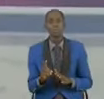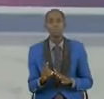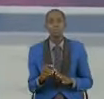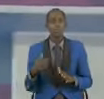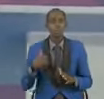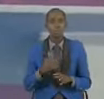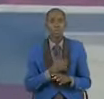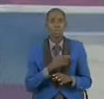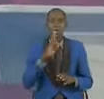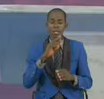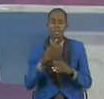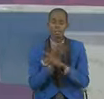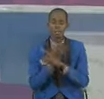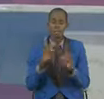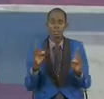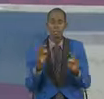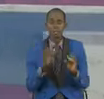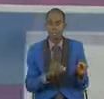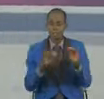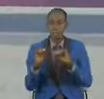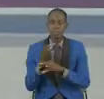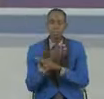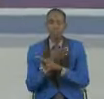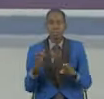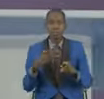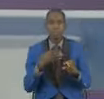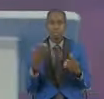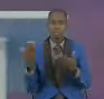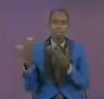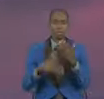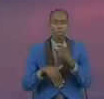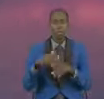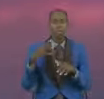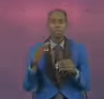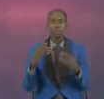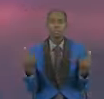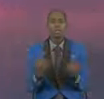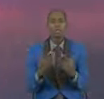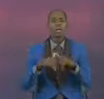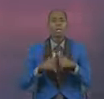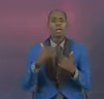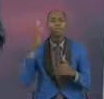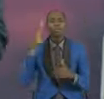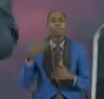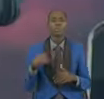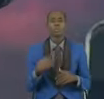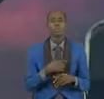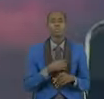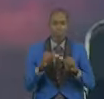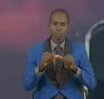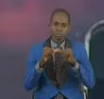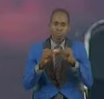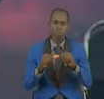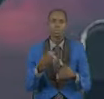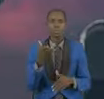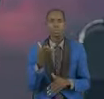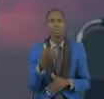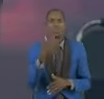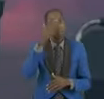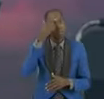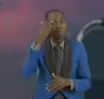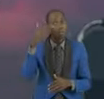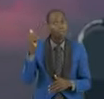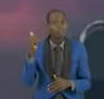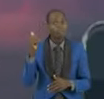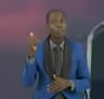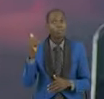free and brought out of that sin, how shall we continue therein? Because being